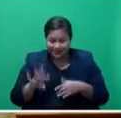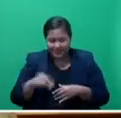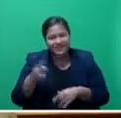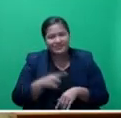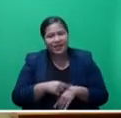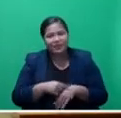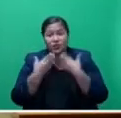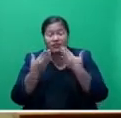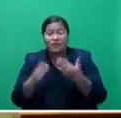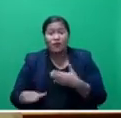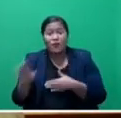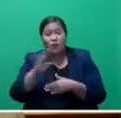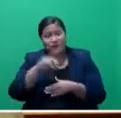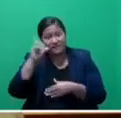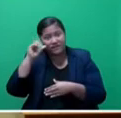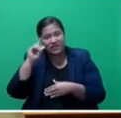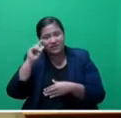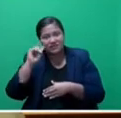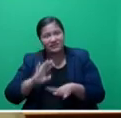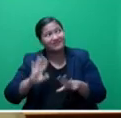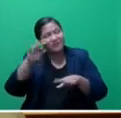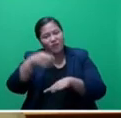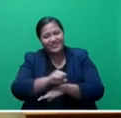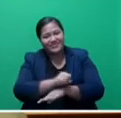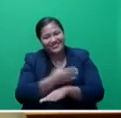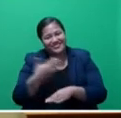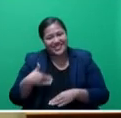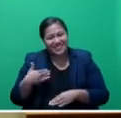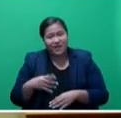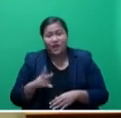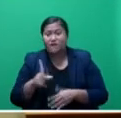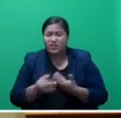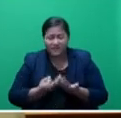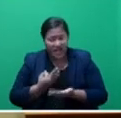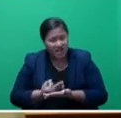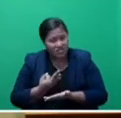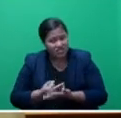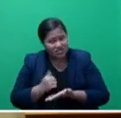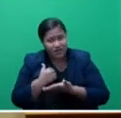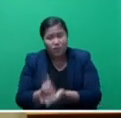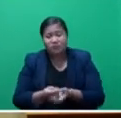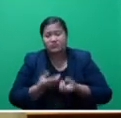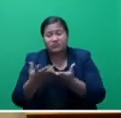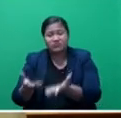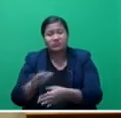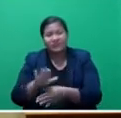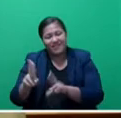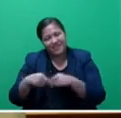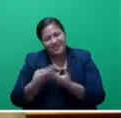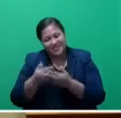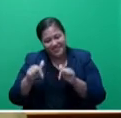all Fijians who are living abroad for the financial support rendered to their families and friends living in